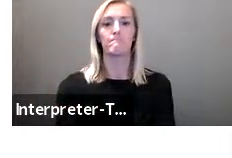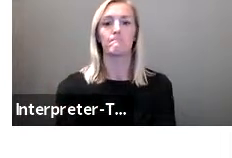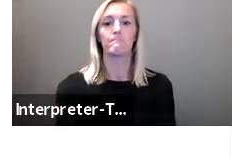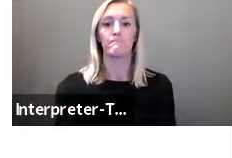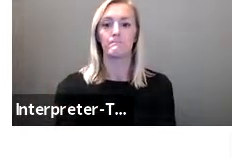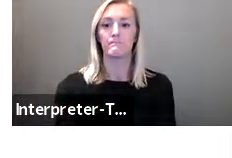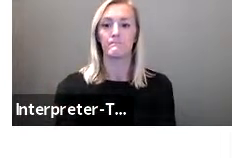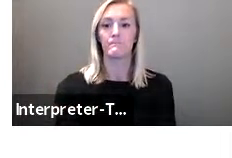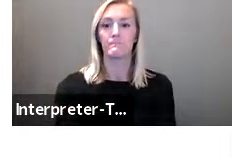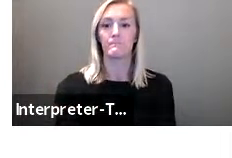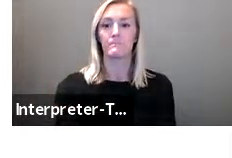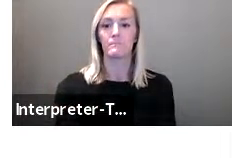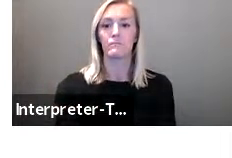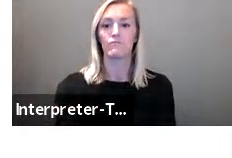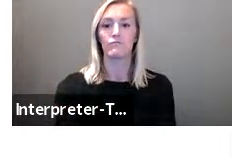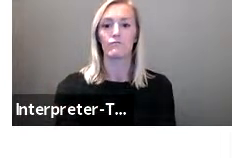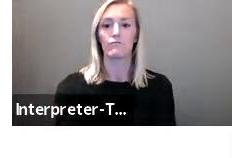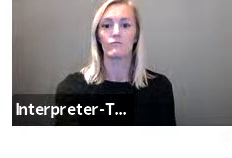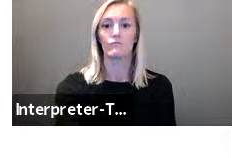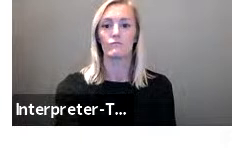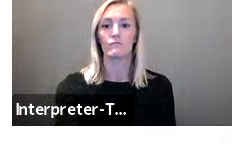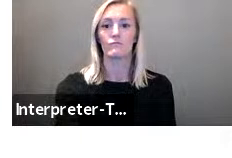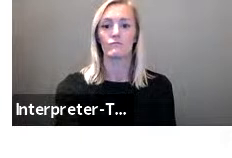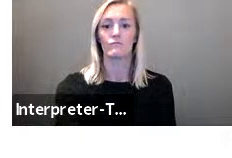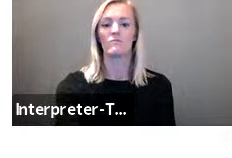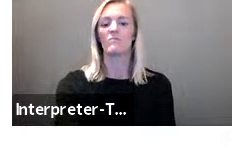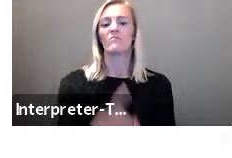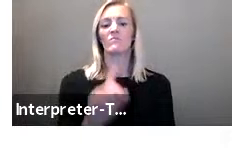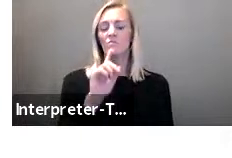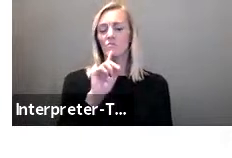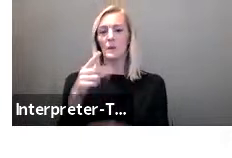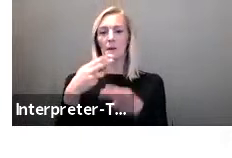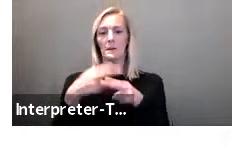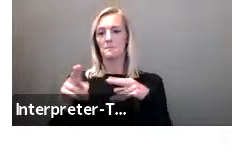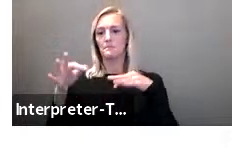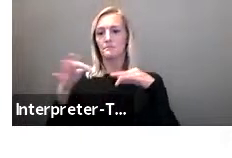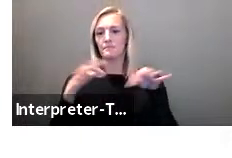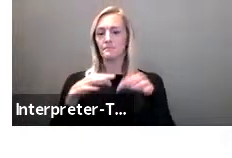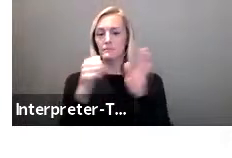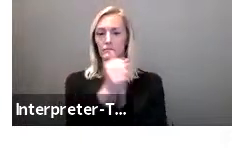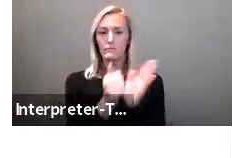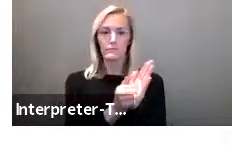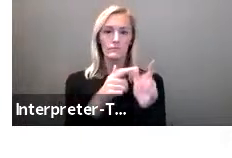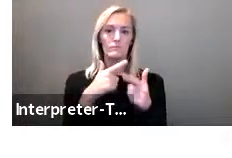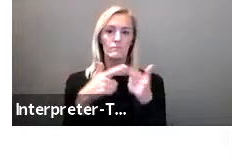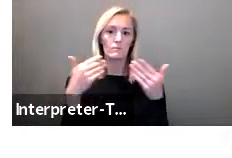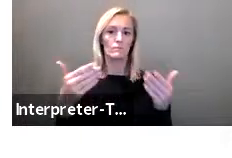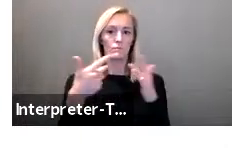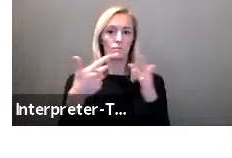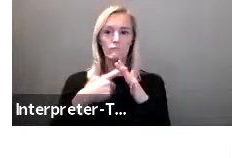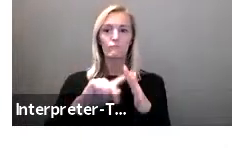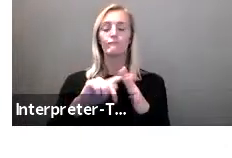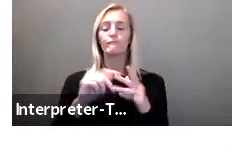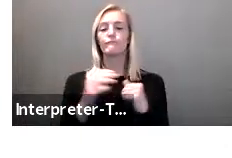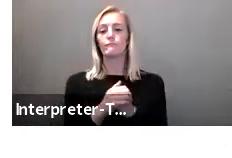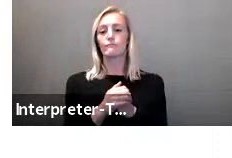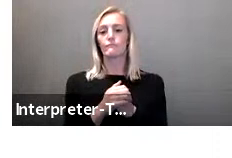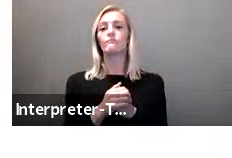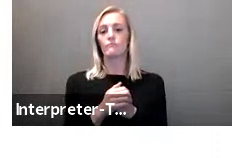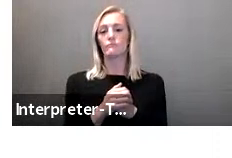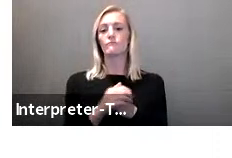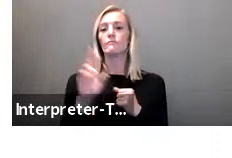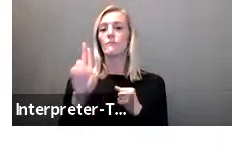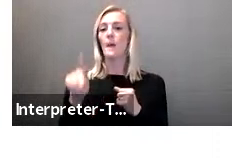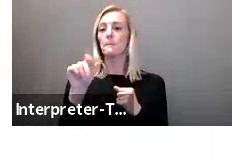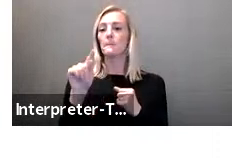Okay, so I'm just going to quickly go through the agenda and then we can get started. So I'm going to begin with the usual update on where we stand